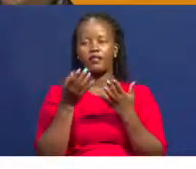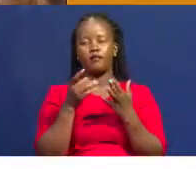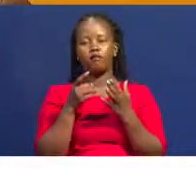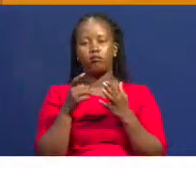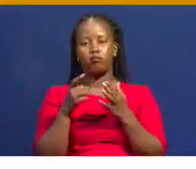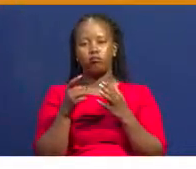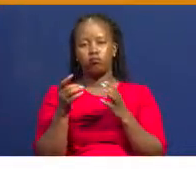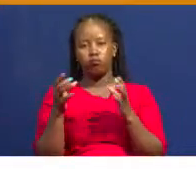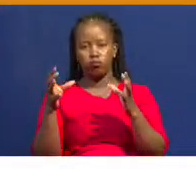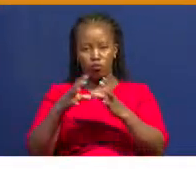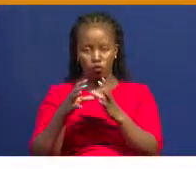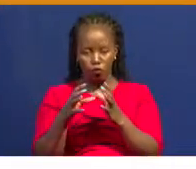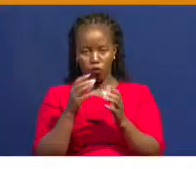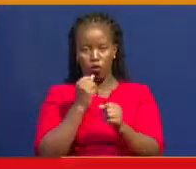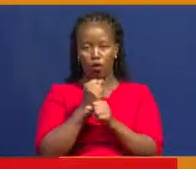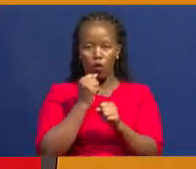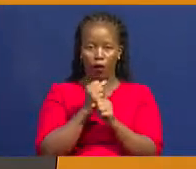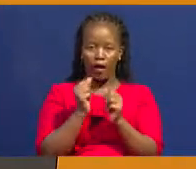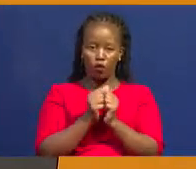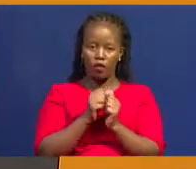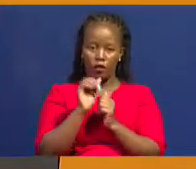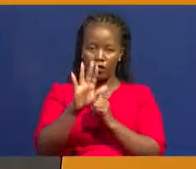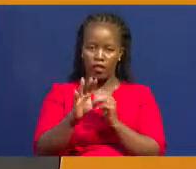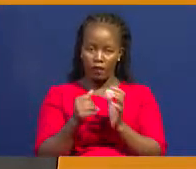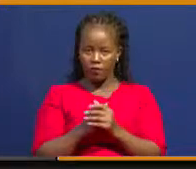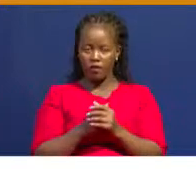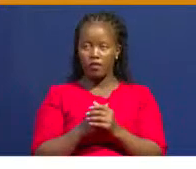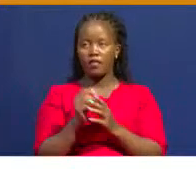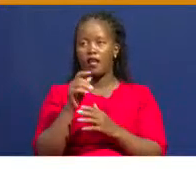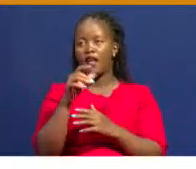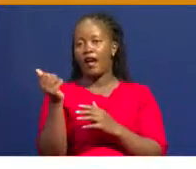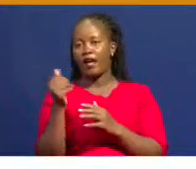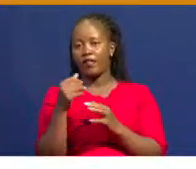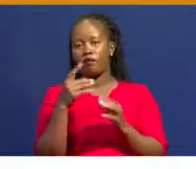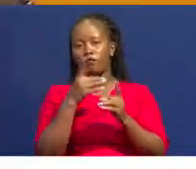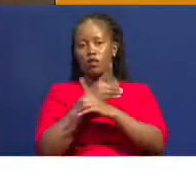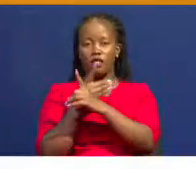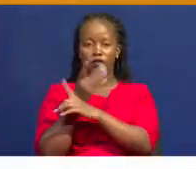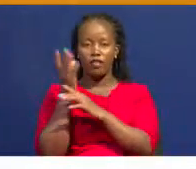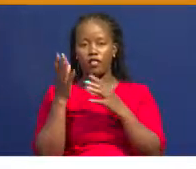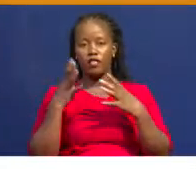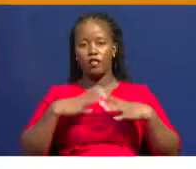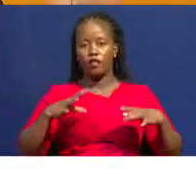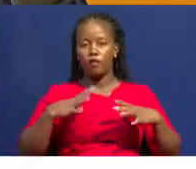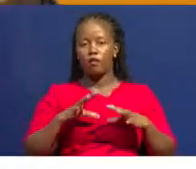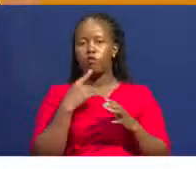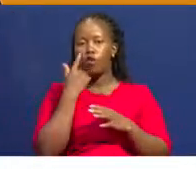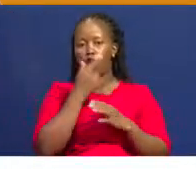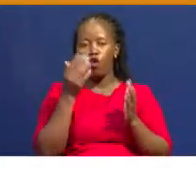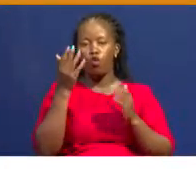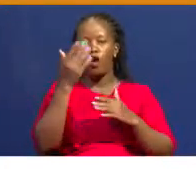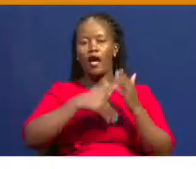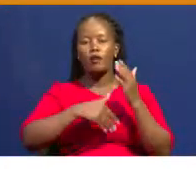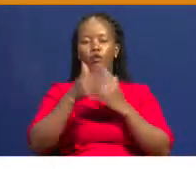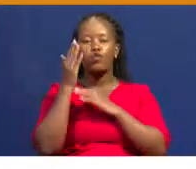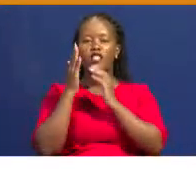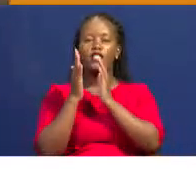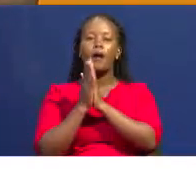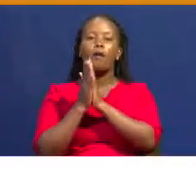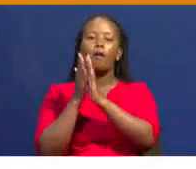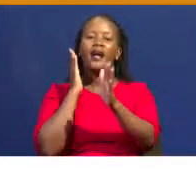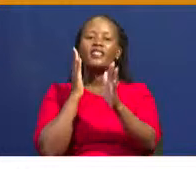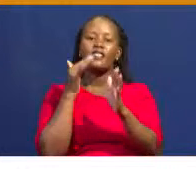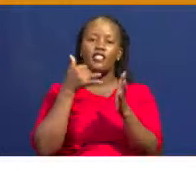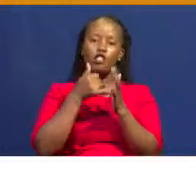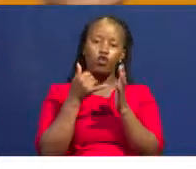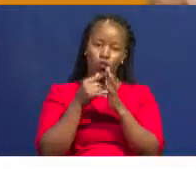vendors, we work with them. We come to bodybuilders, bus bodybuilders, people who are building buses. Those are our stakeholders. We